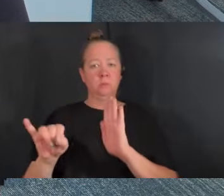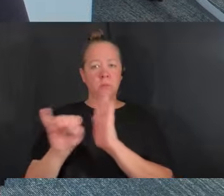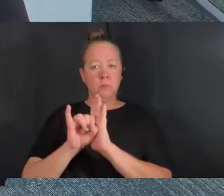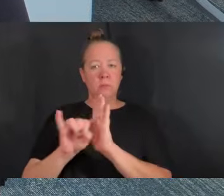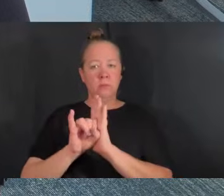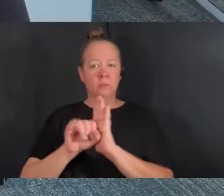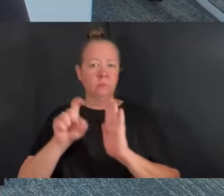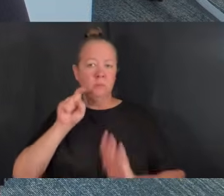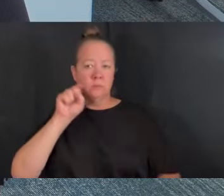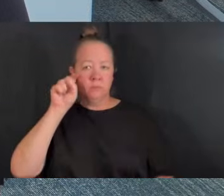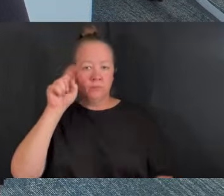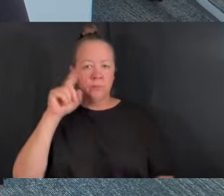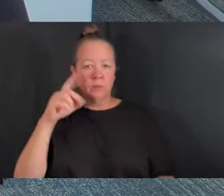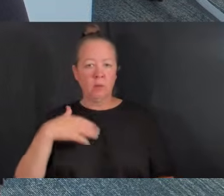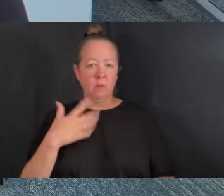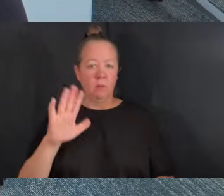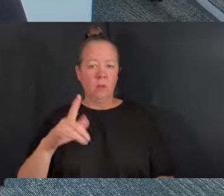called